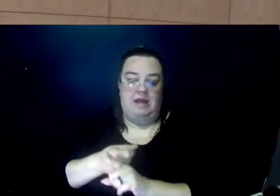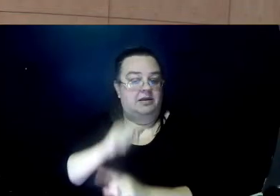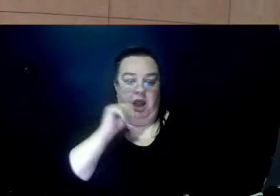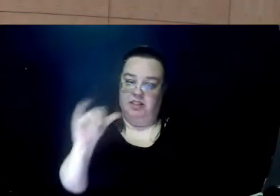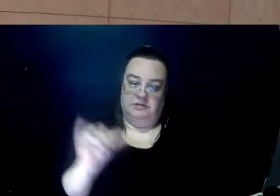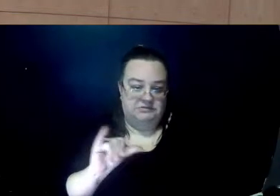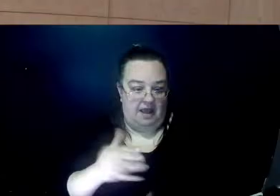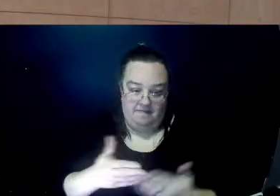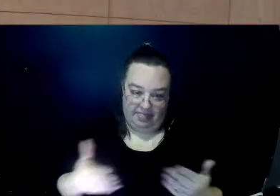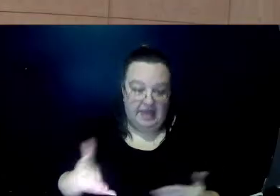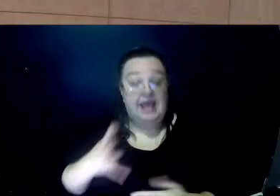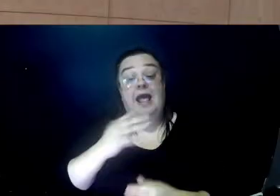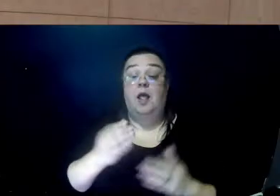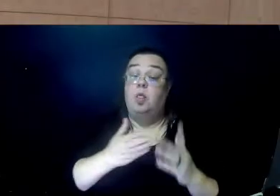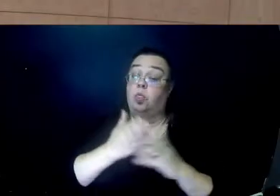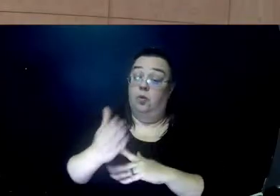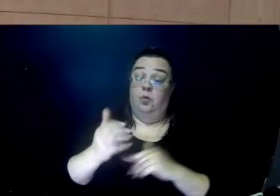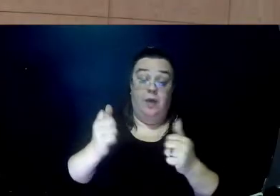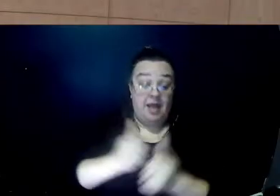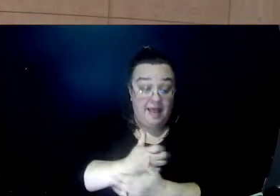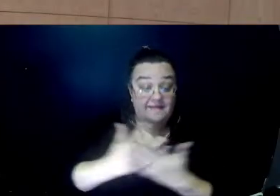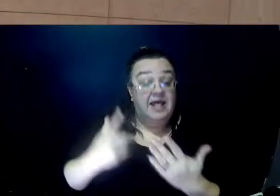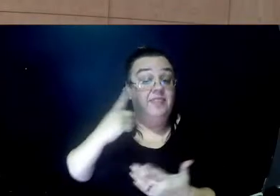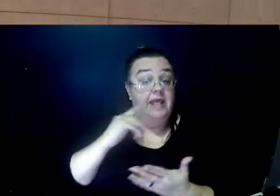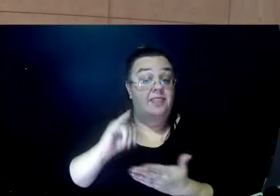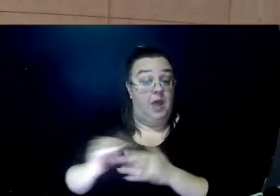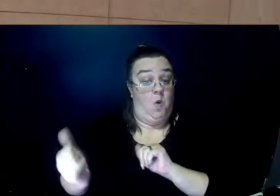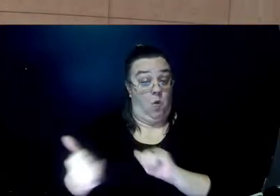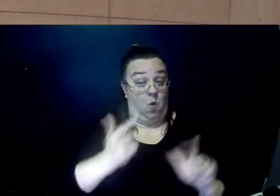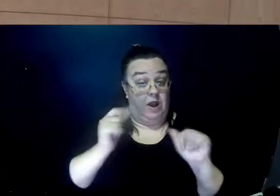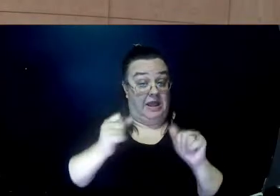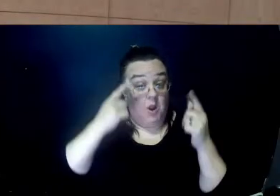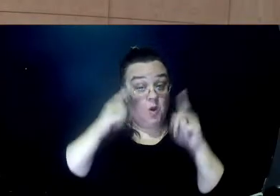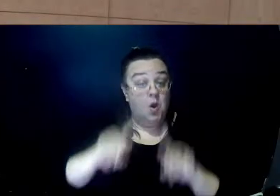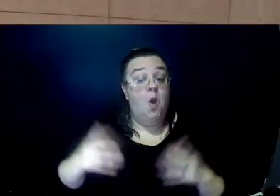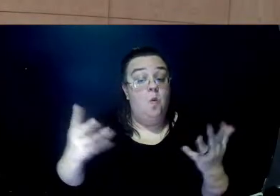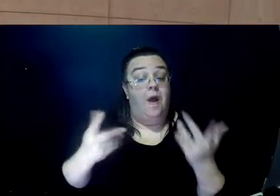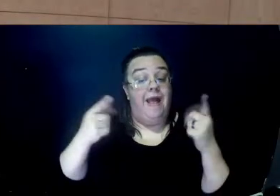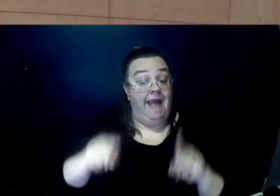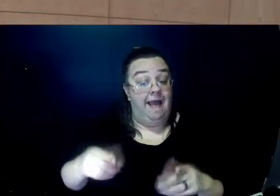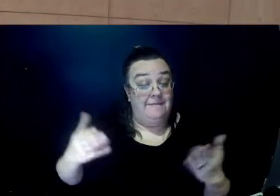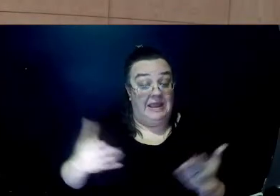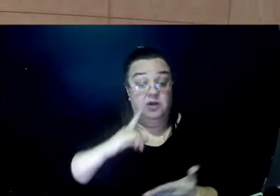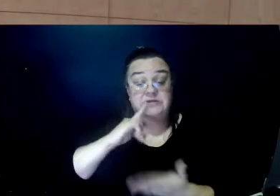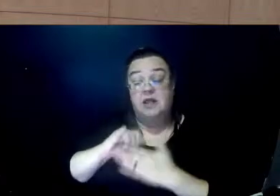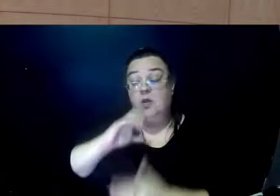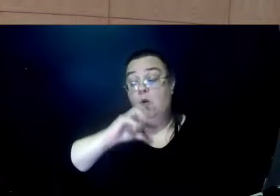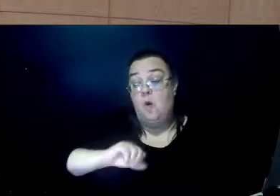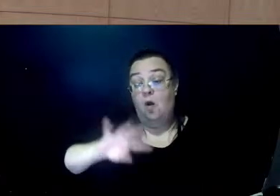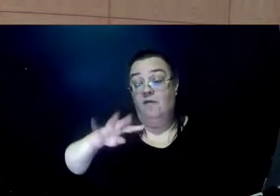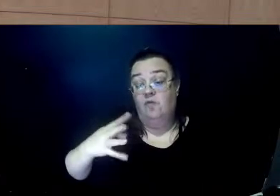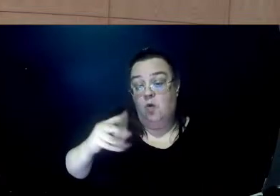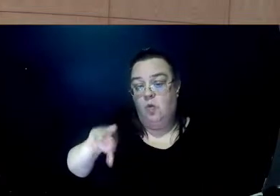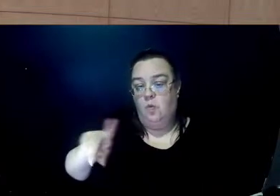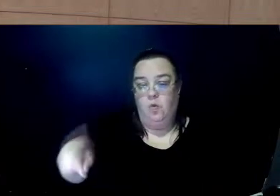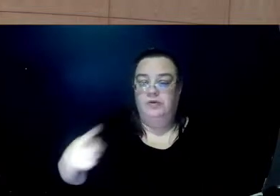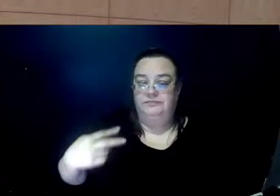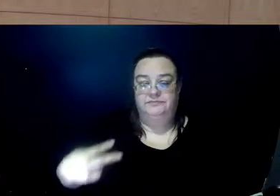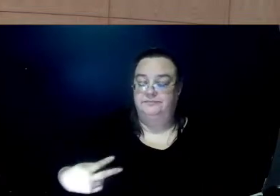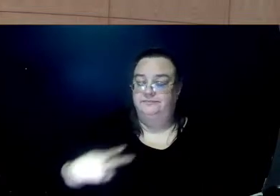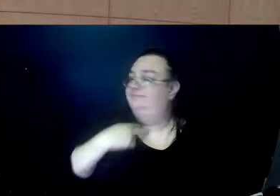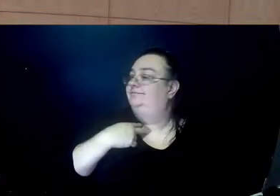And through it all, I think we can all agree that what has happened here is that the old Fourth Ward has gotten the short end of the stick.